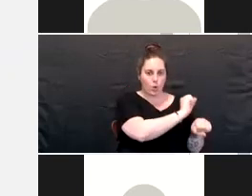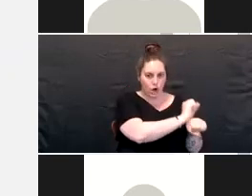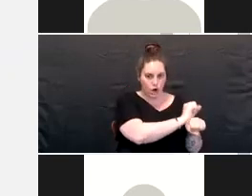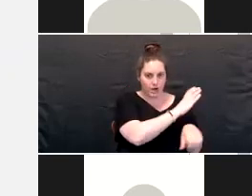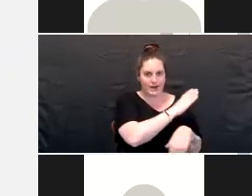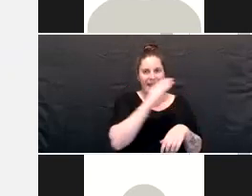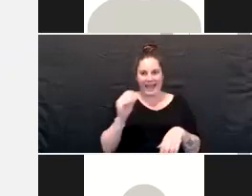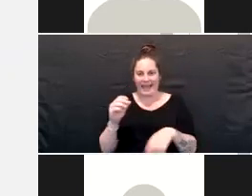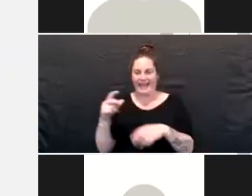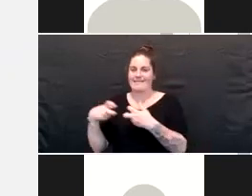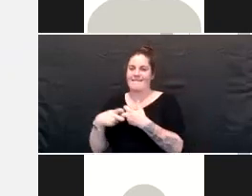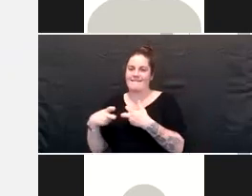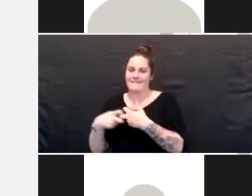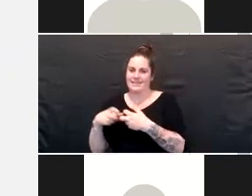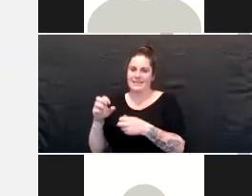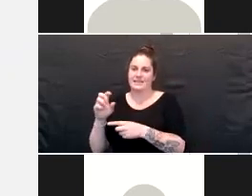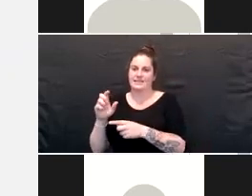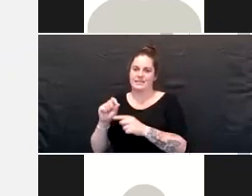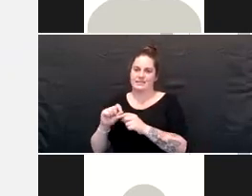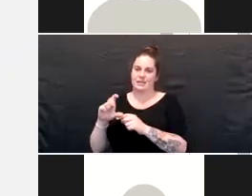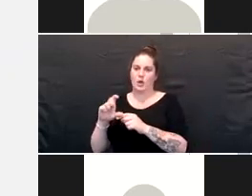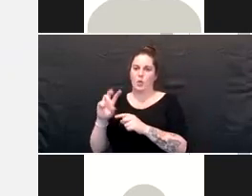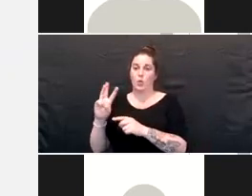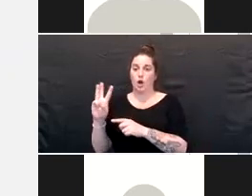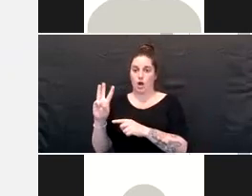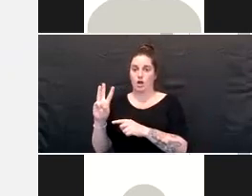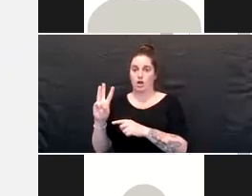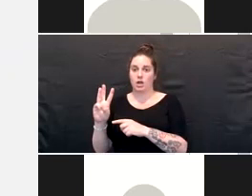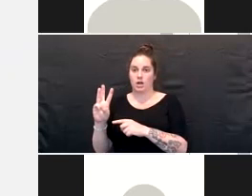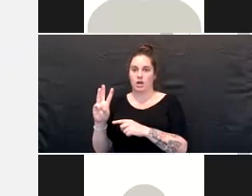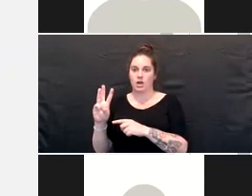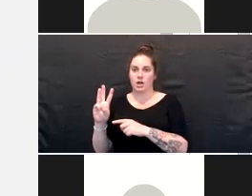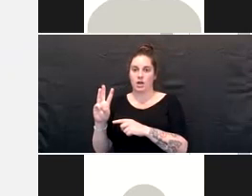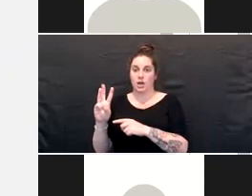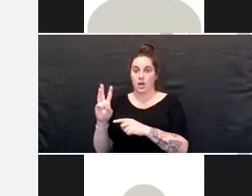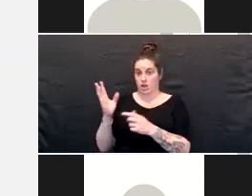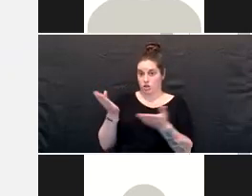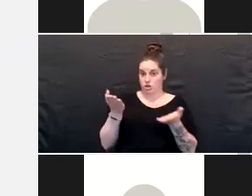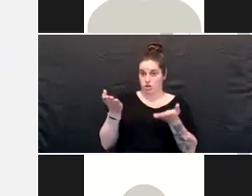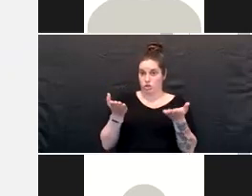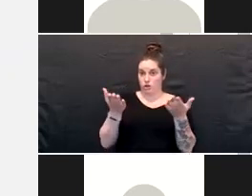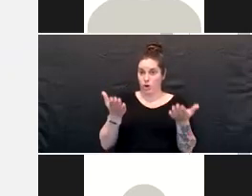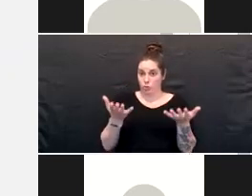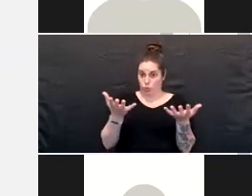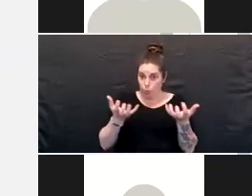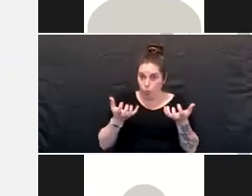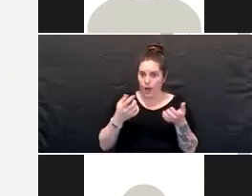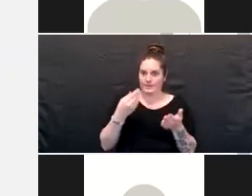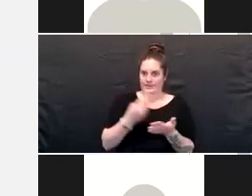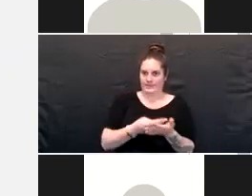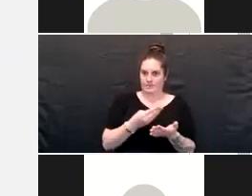definition of work. Because the waiter will surely want to get paid for carrying around trays all